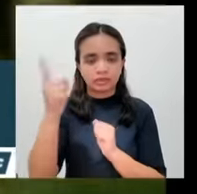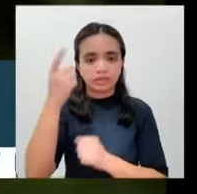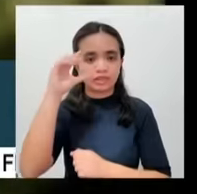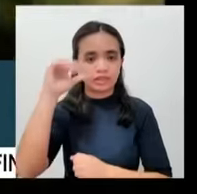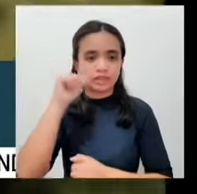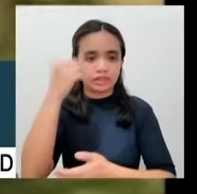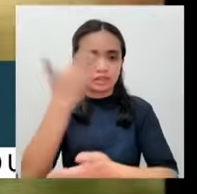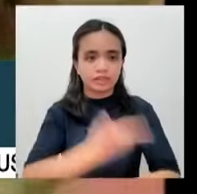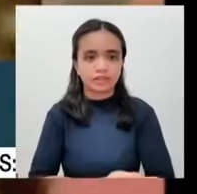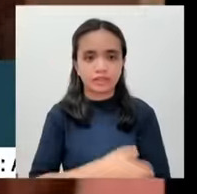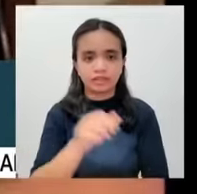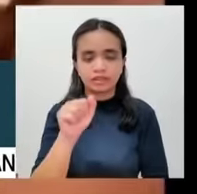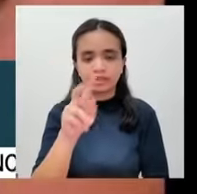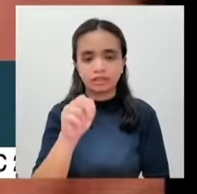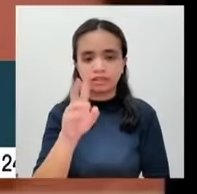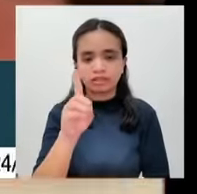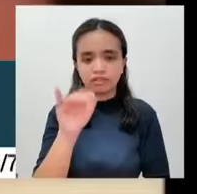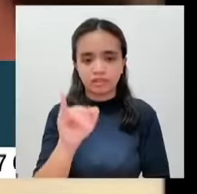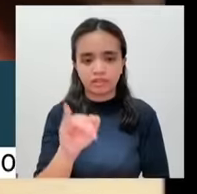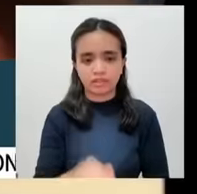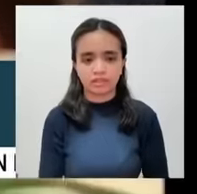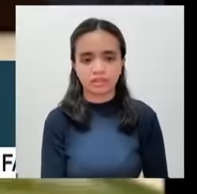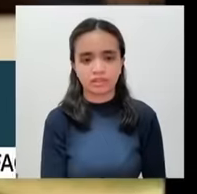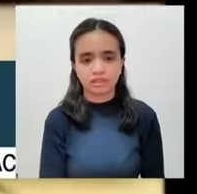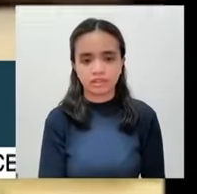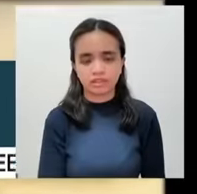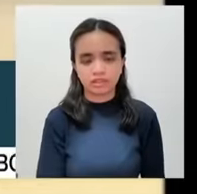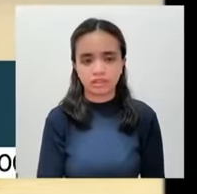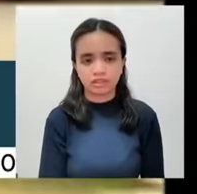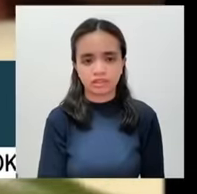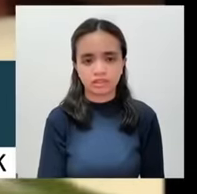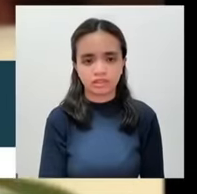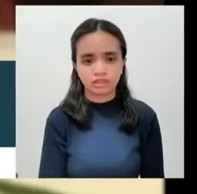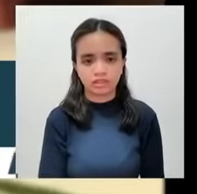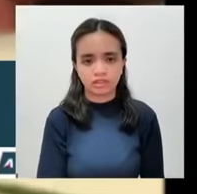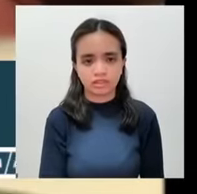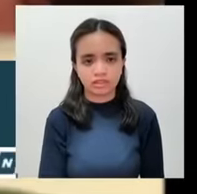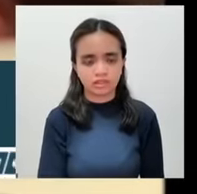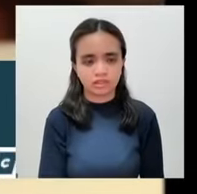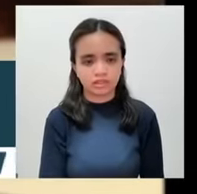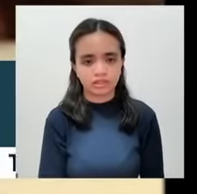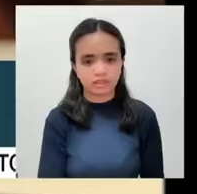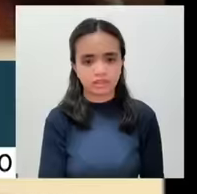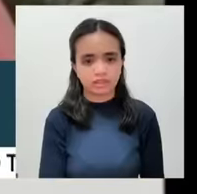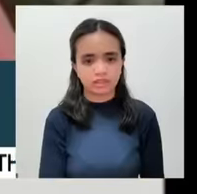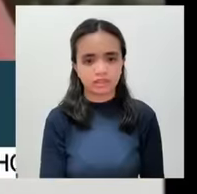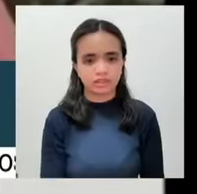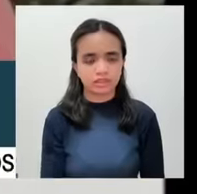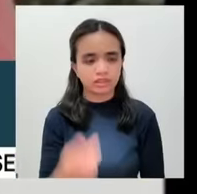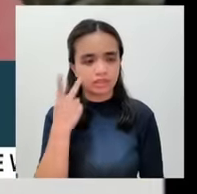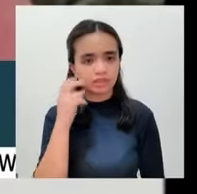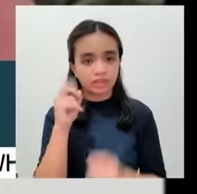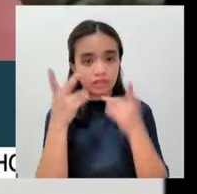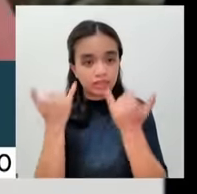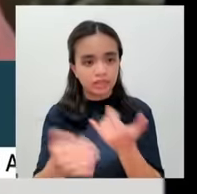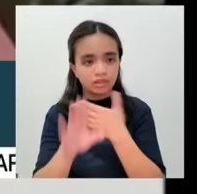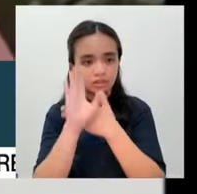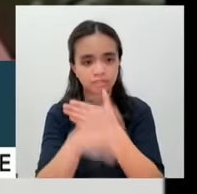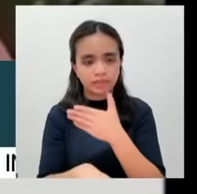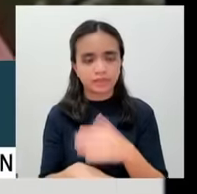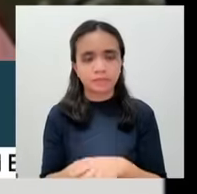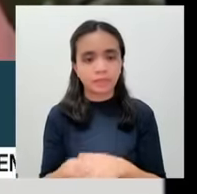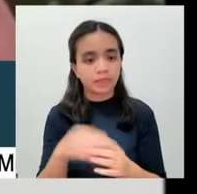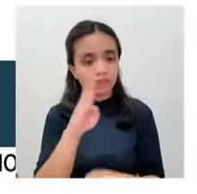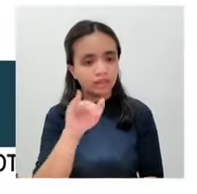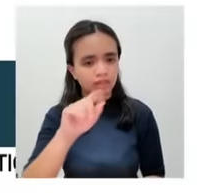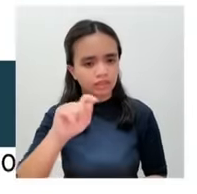and entrepreneur Andy Eigenman. We also introduced... All right, we have her back on the line, Bibeth. I don't know